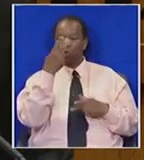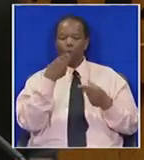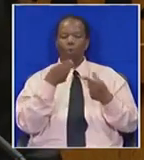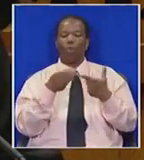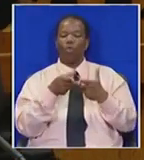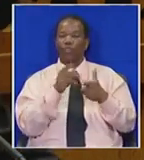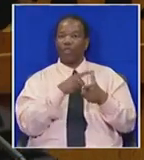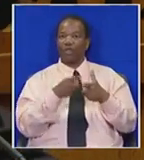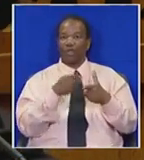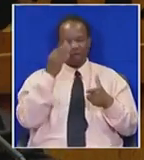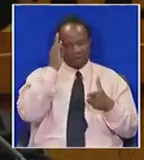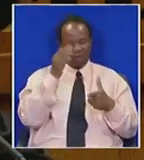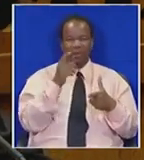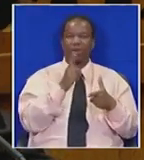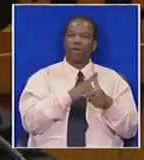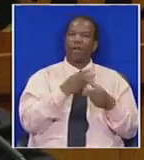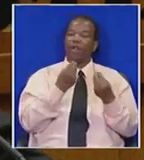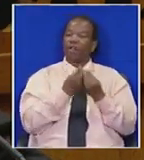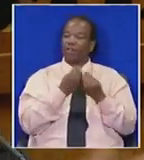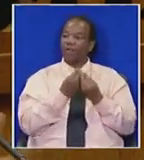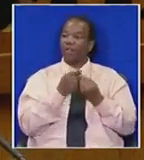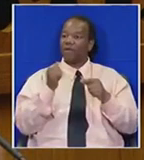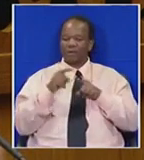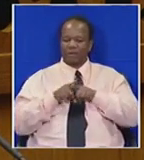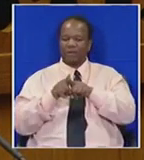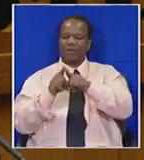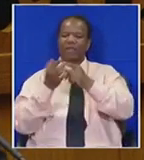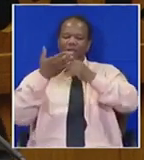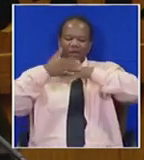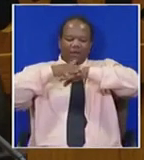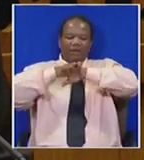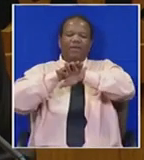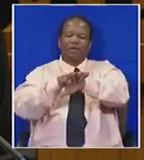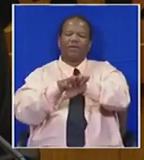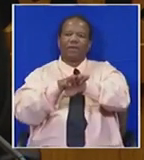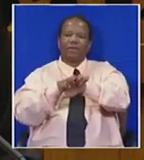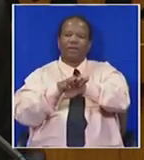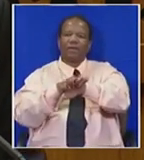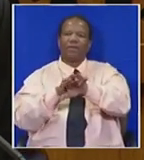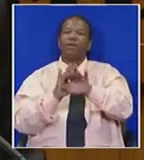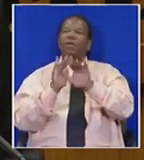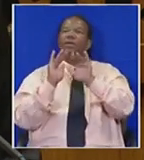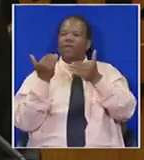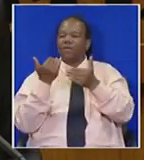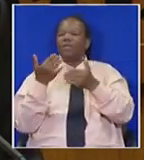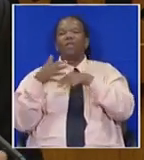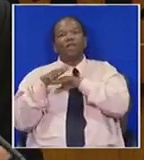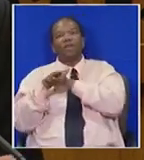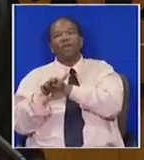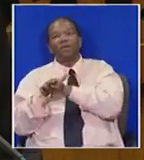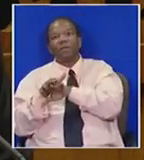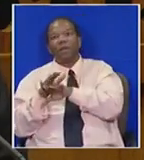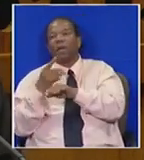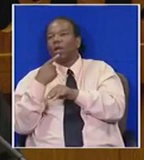government. The first is synergy and integration. Our interventions will have limited impact if there's simply a series